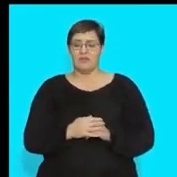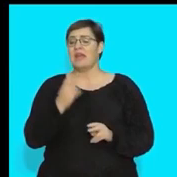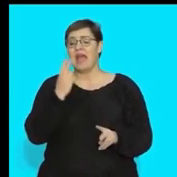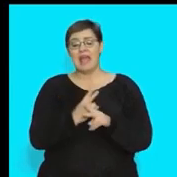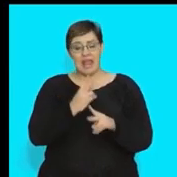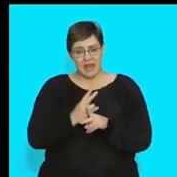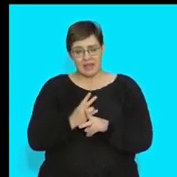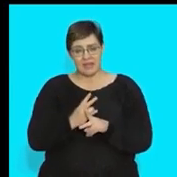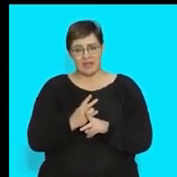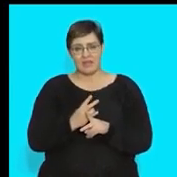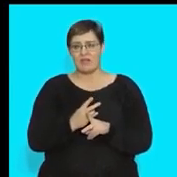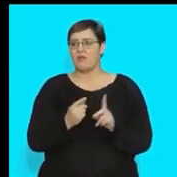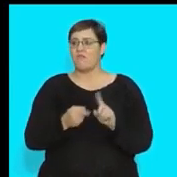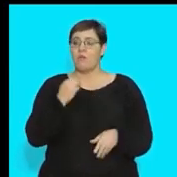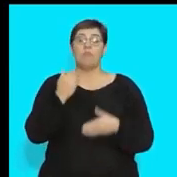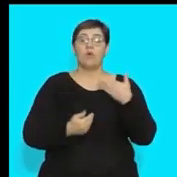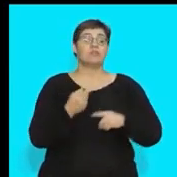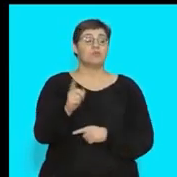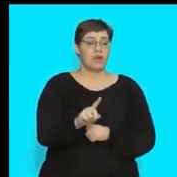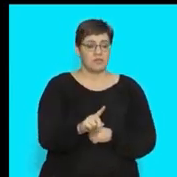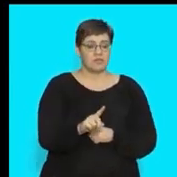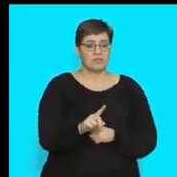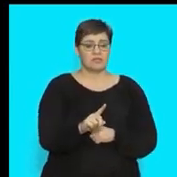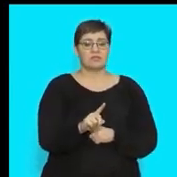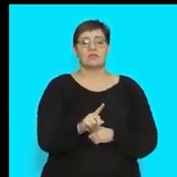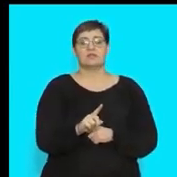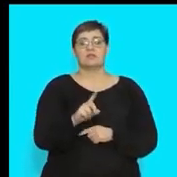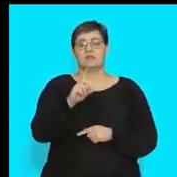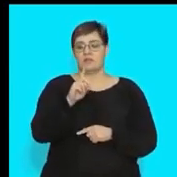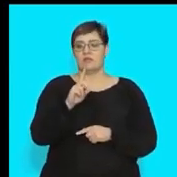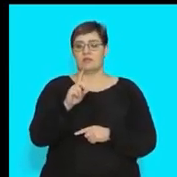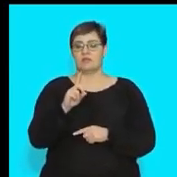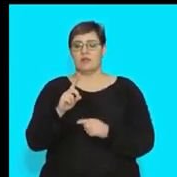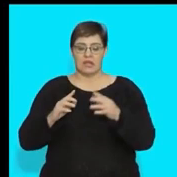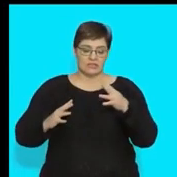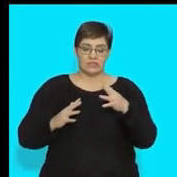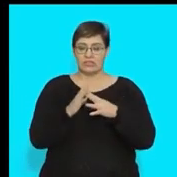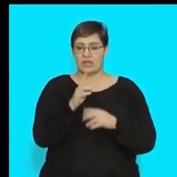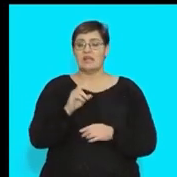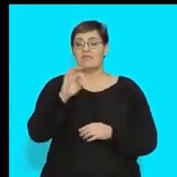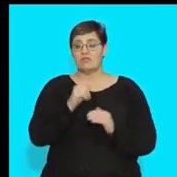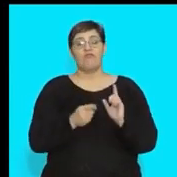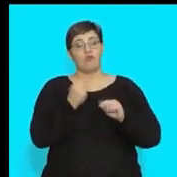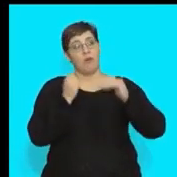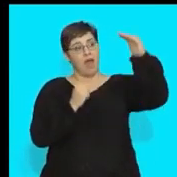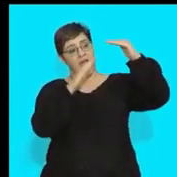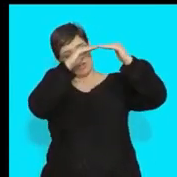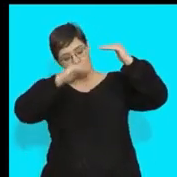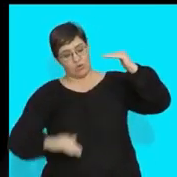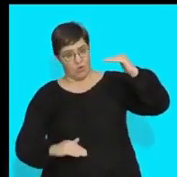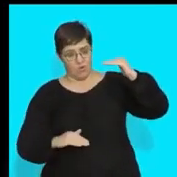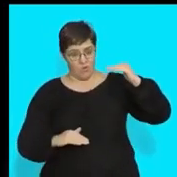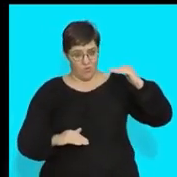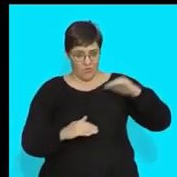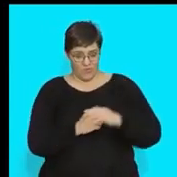going to move by a process of diffusion. And what is diffusion? The movement from a